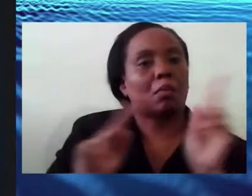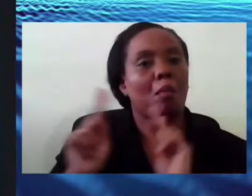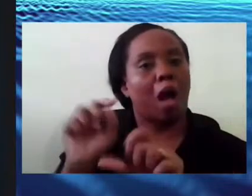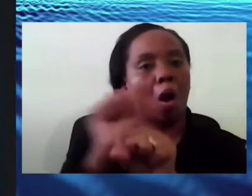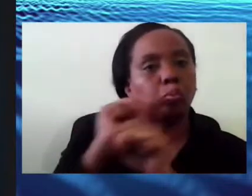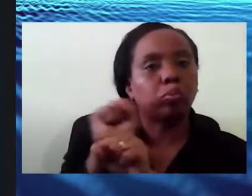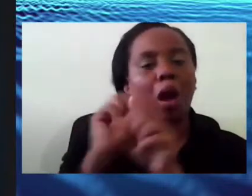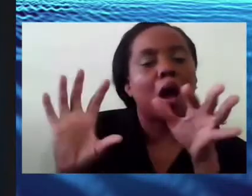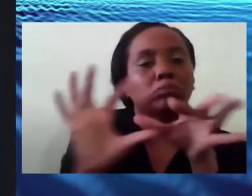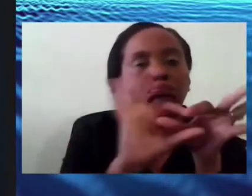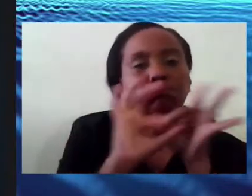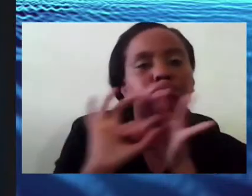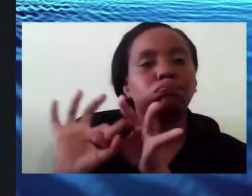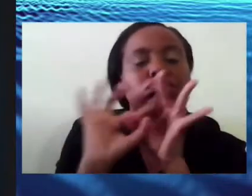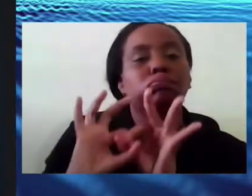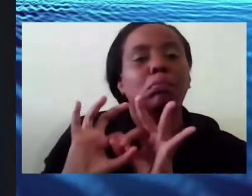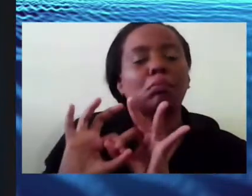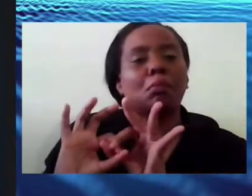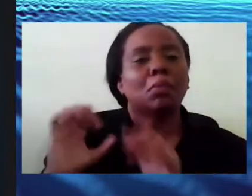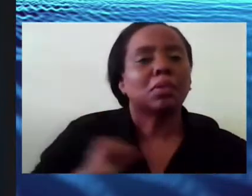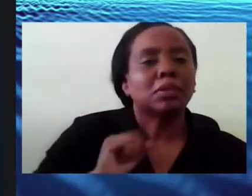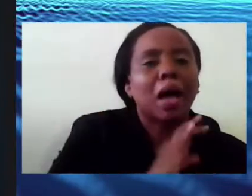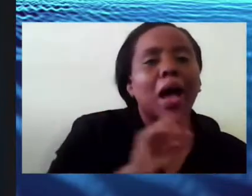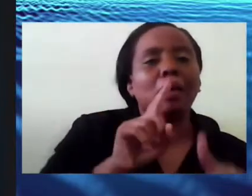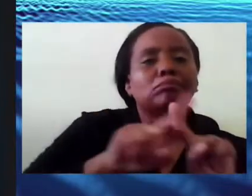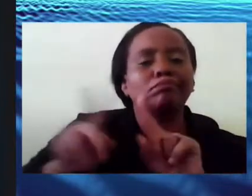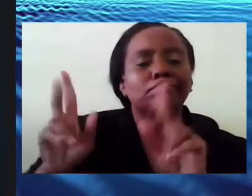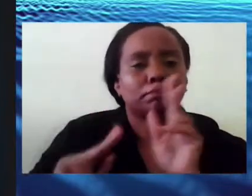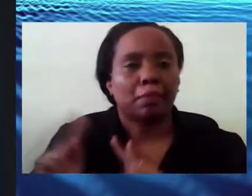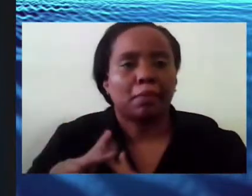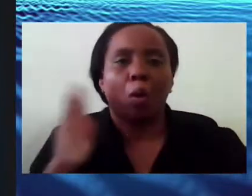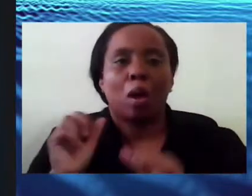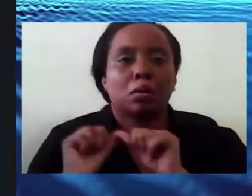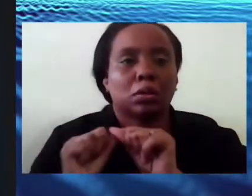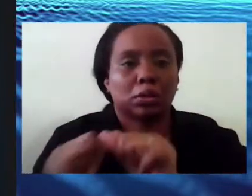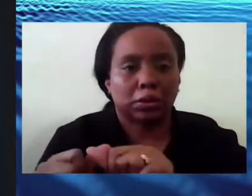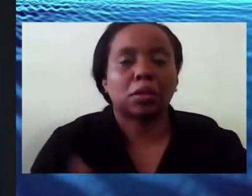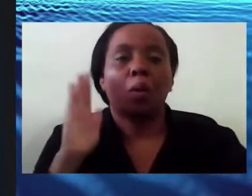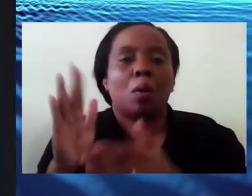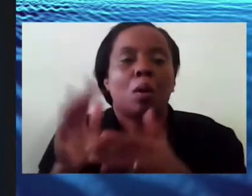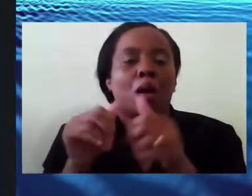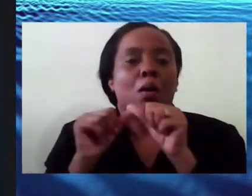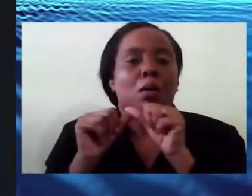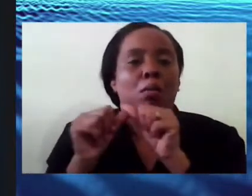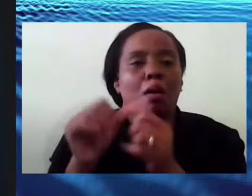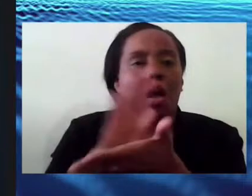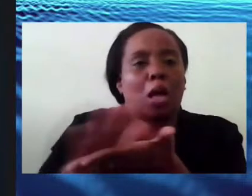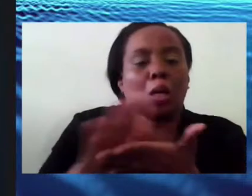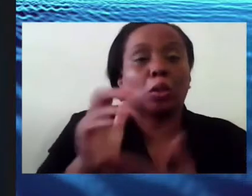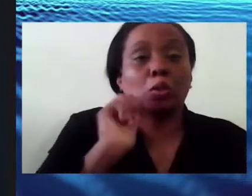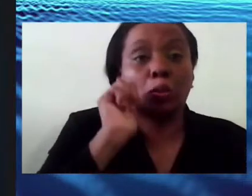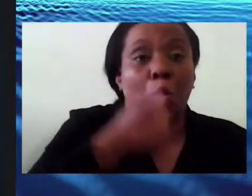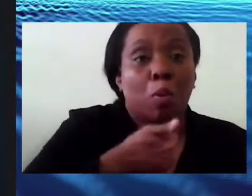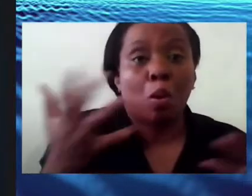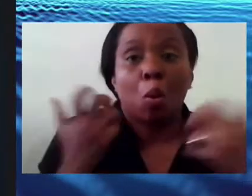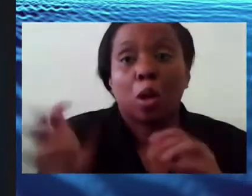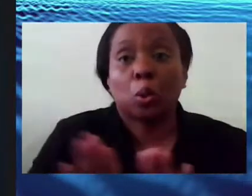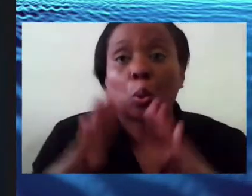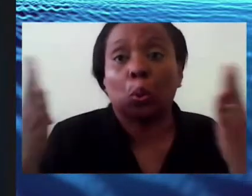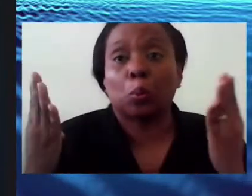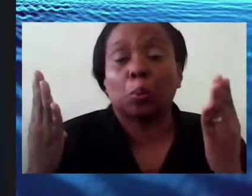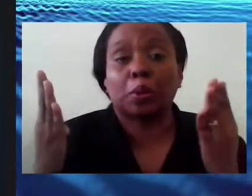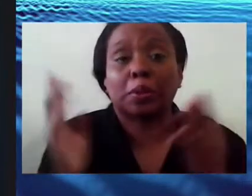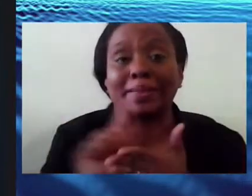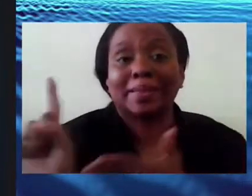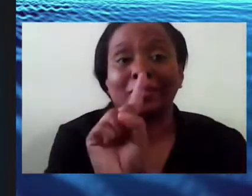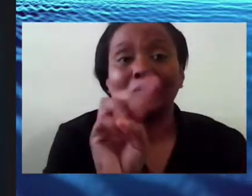and we want to thank them for that cooperation. The cleanup work will continue tomorrow with a view towards opening on Monday as well. The challenge at